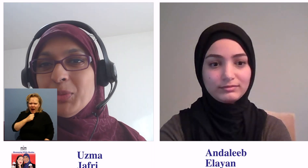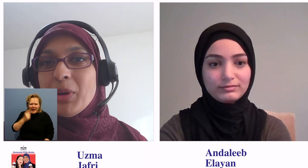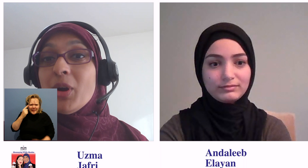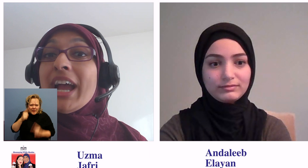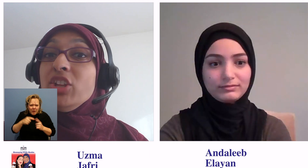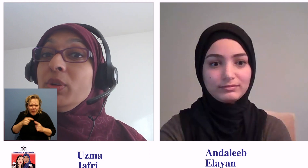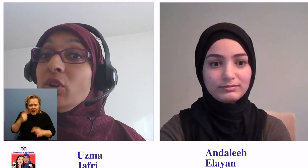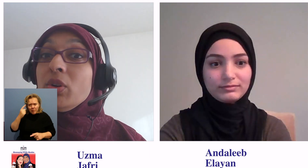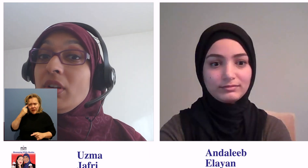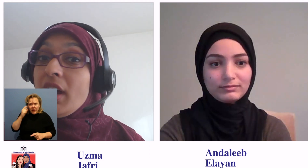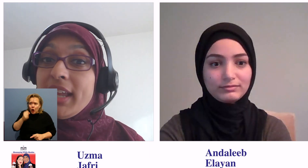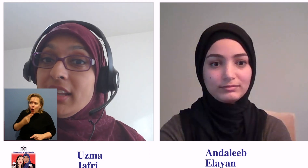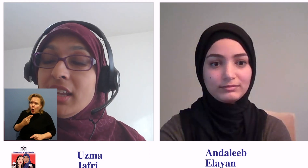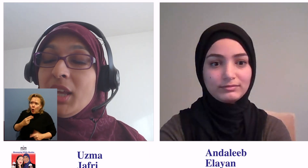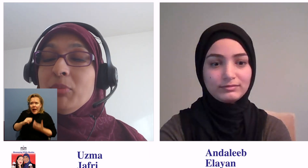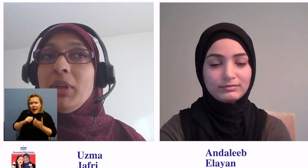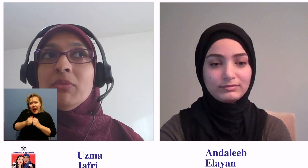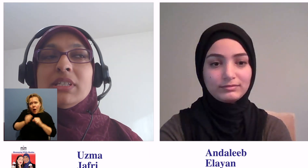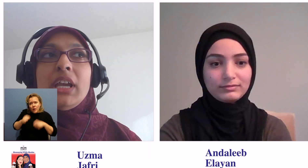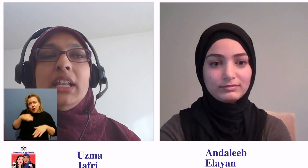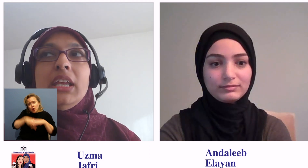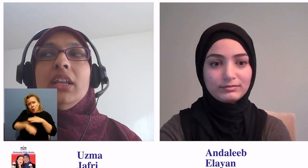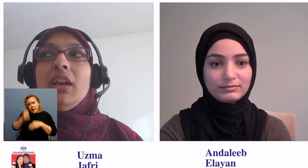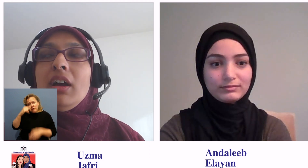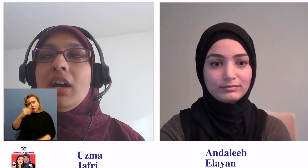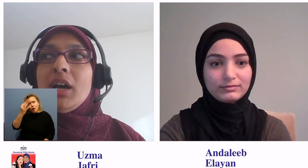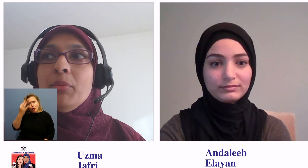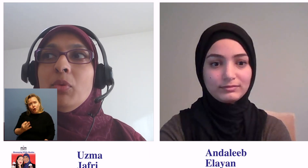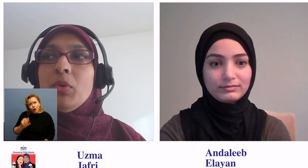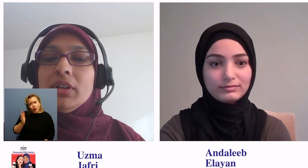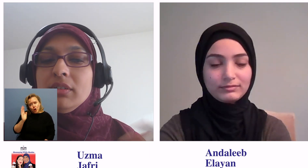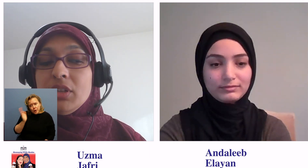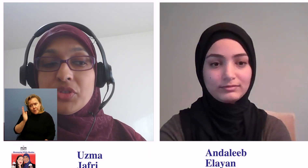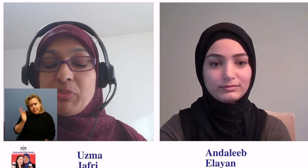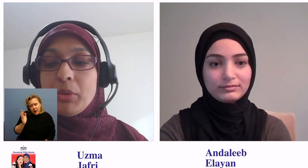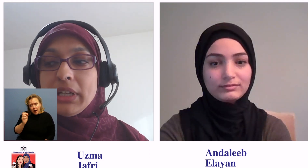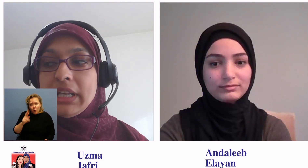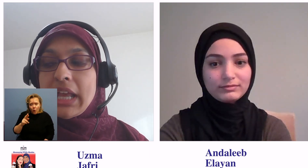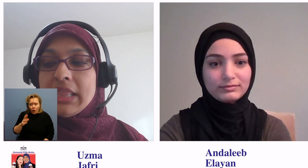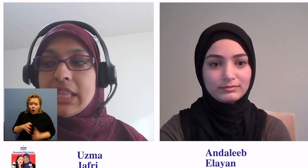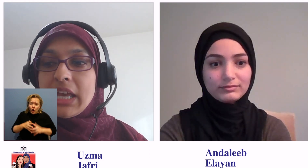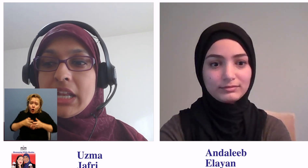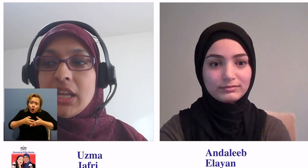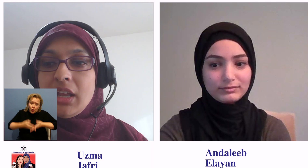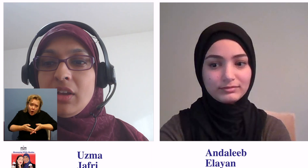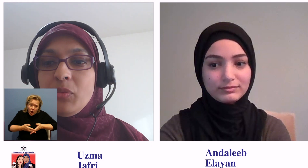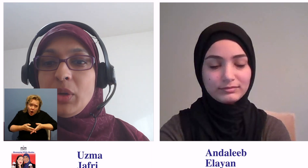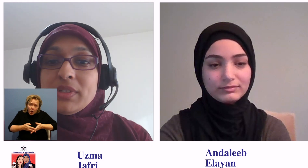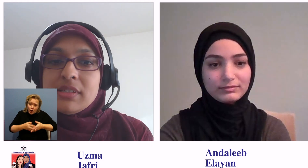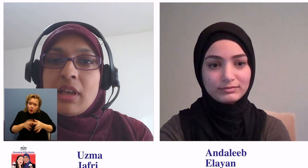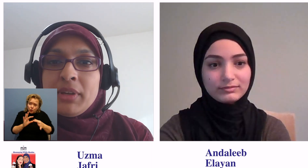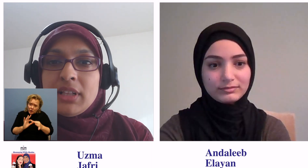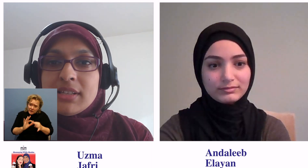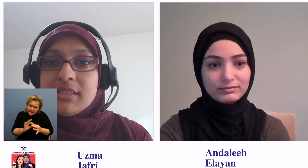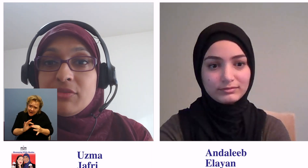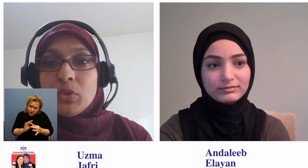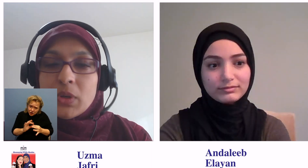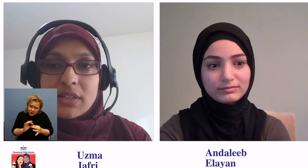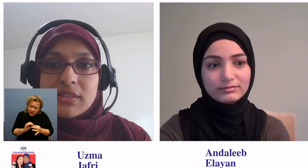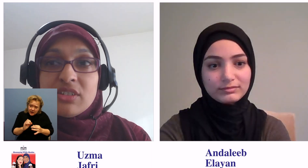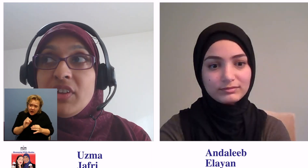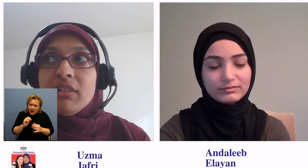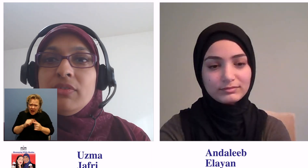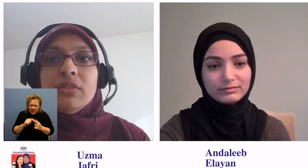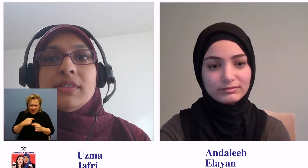how do you hear the chukba or how do you hear Quran being recited or spoken. And then it was Islamic classes,